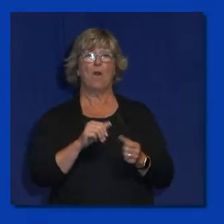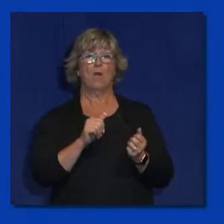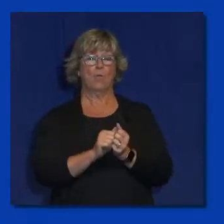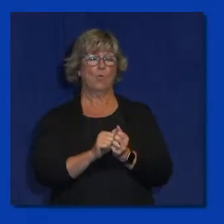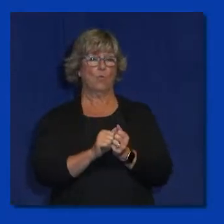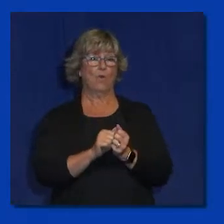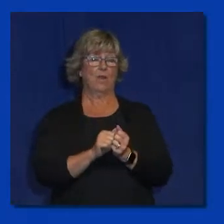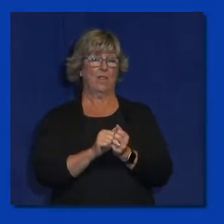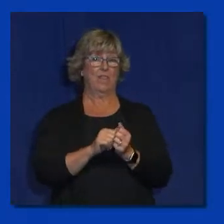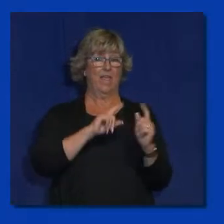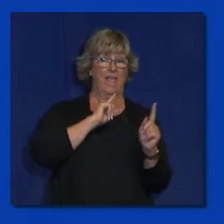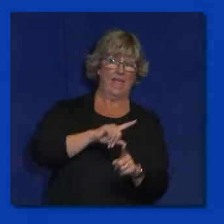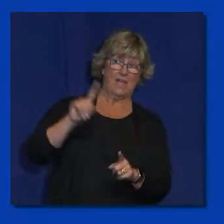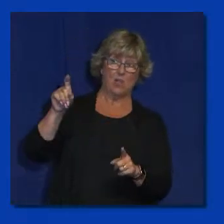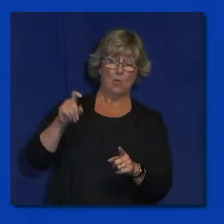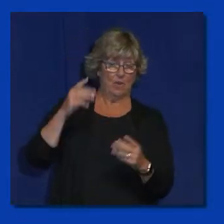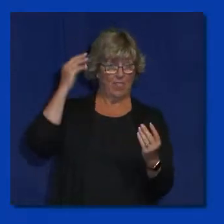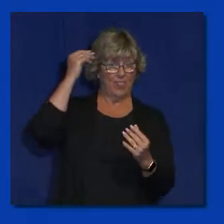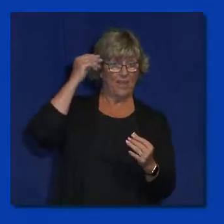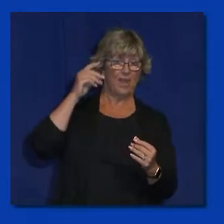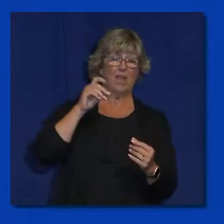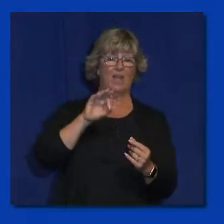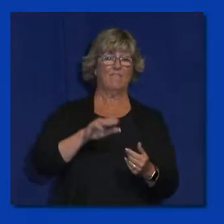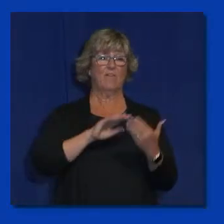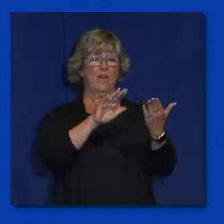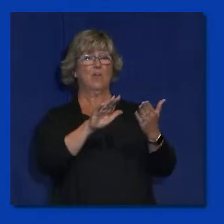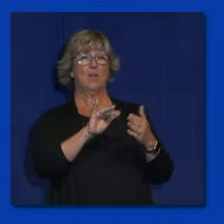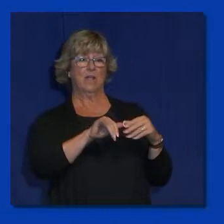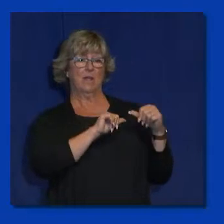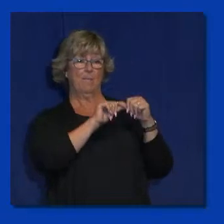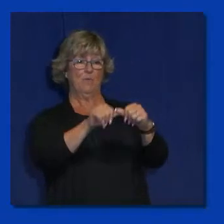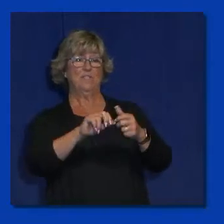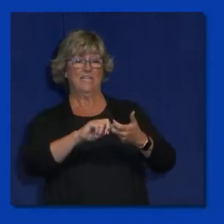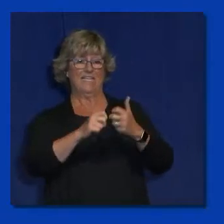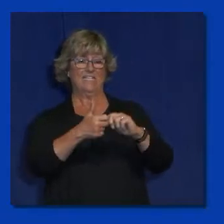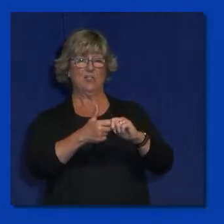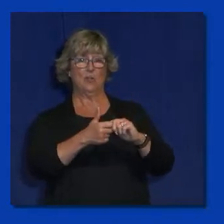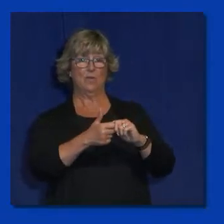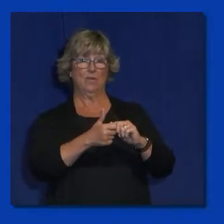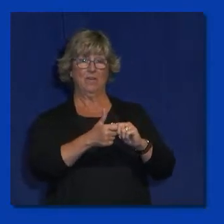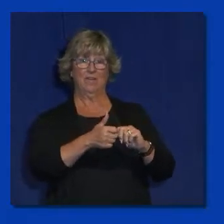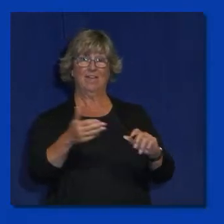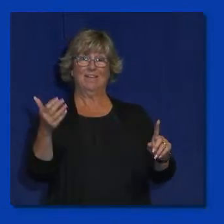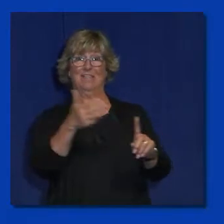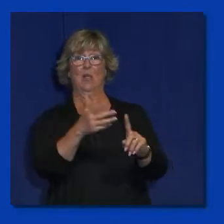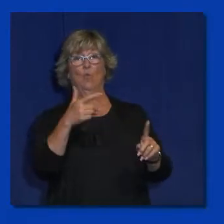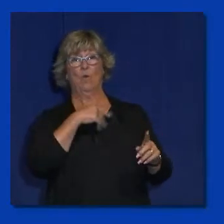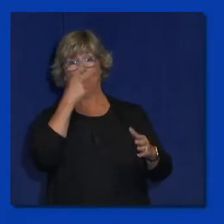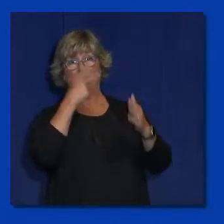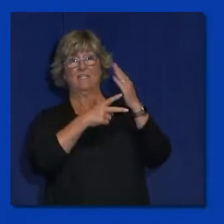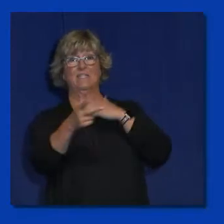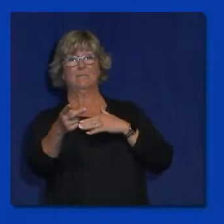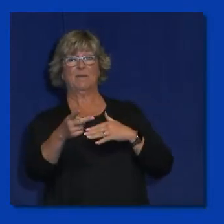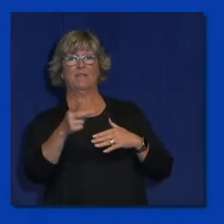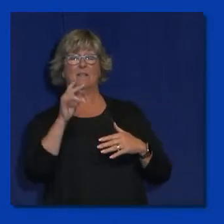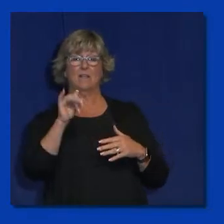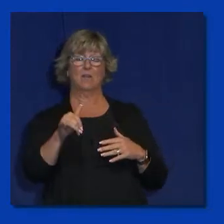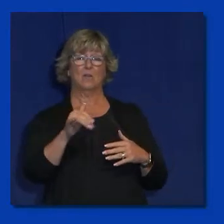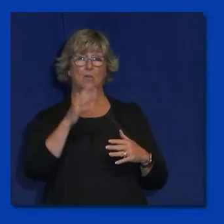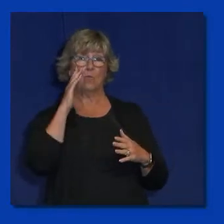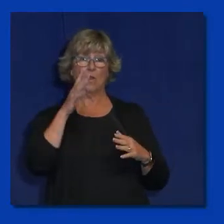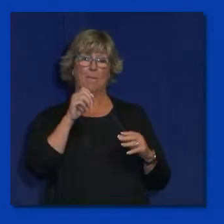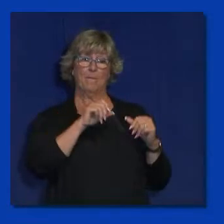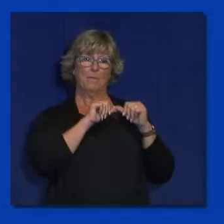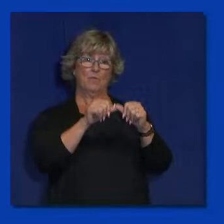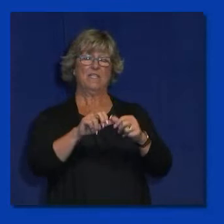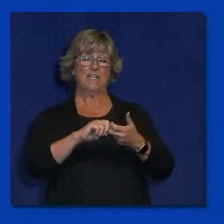terms of answering your question about the thinking of addressing the persistent issue that is exactly what we anticipated would be a